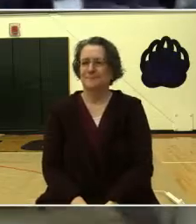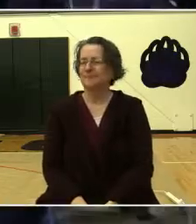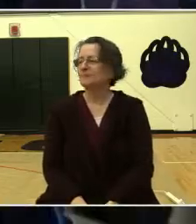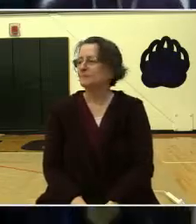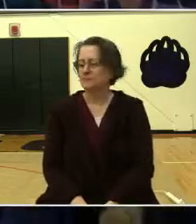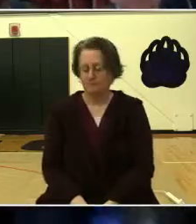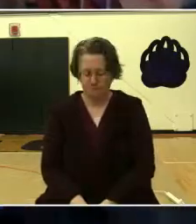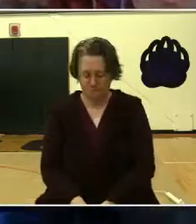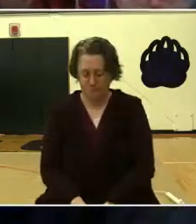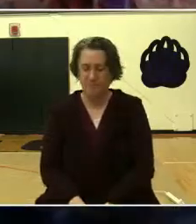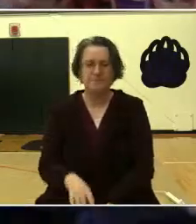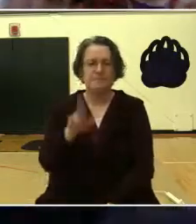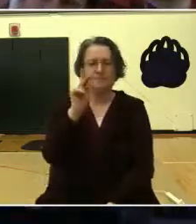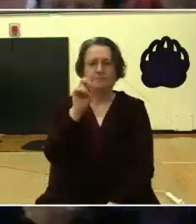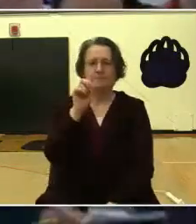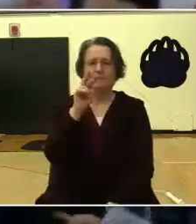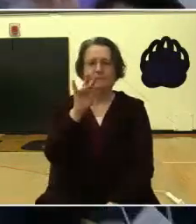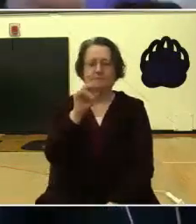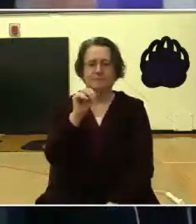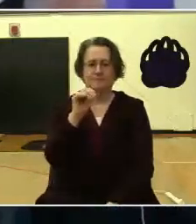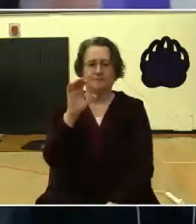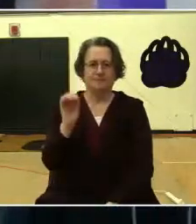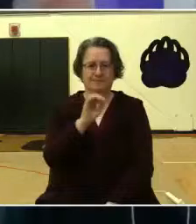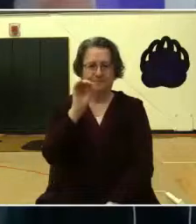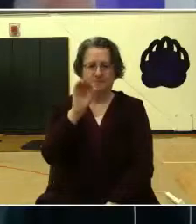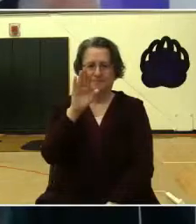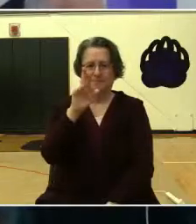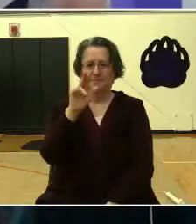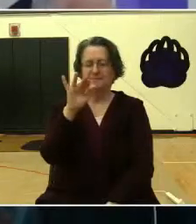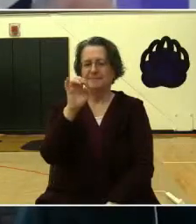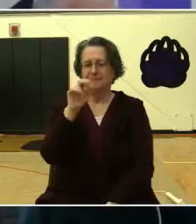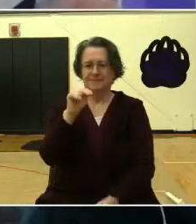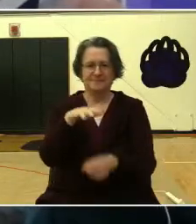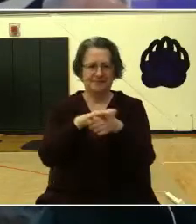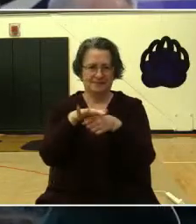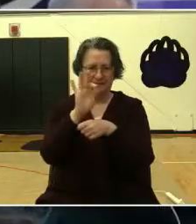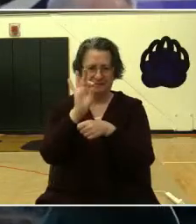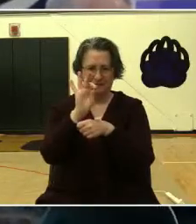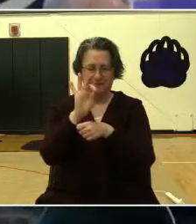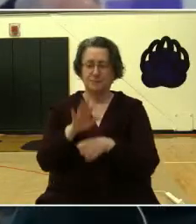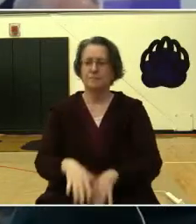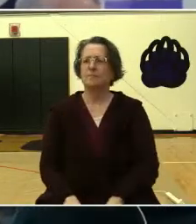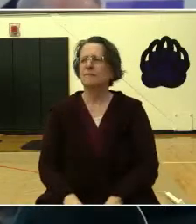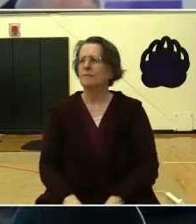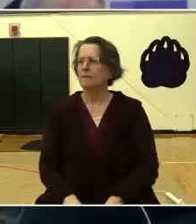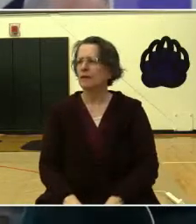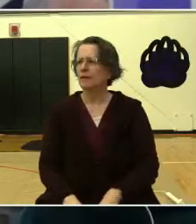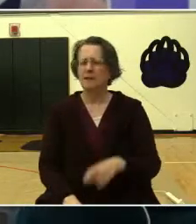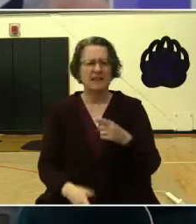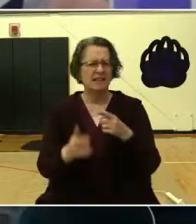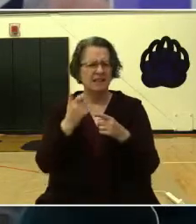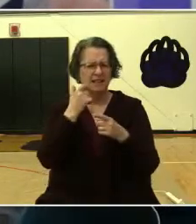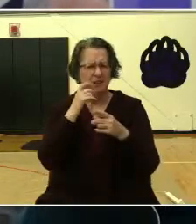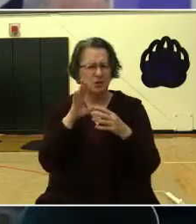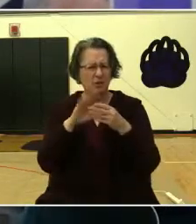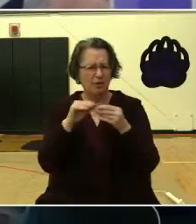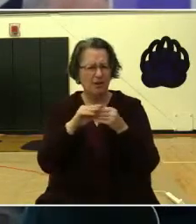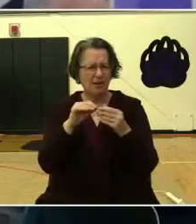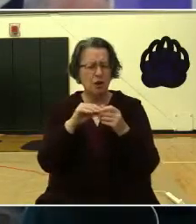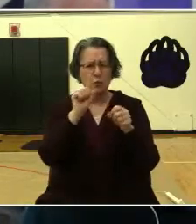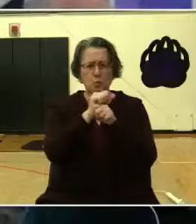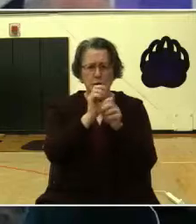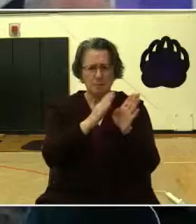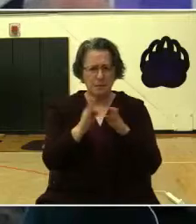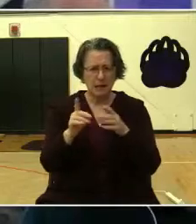here Kevin O'Brien District 9 um I'd like to learn more about the the last words uh the work plan and